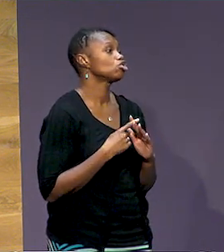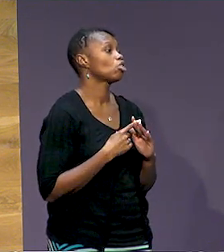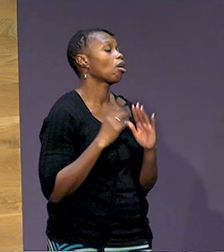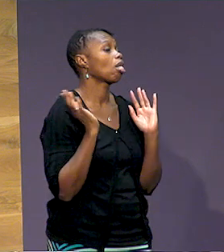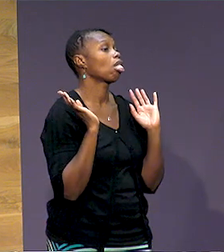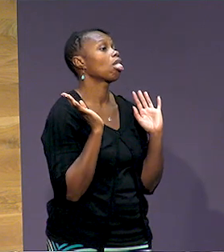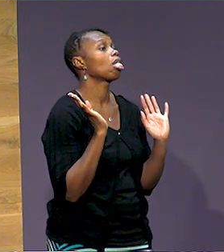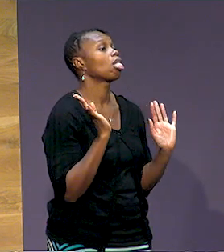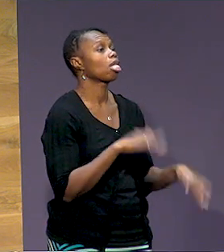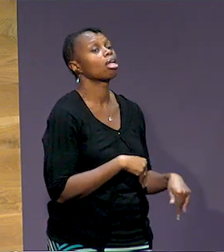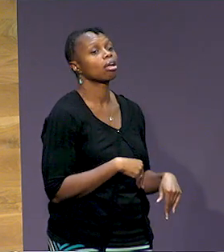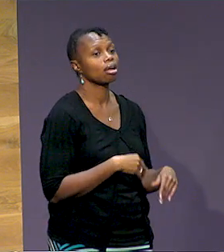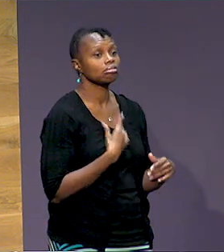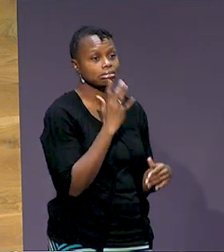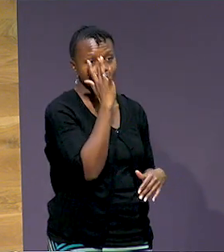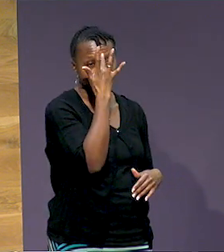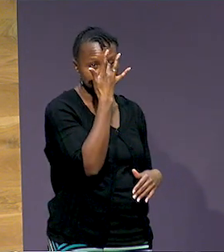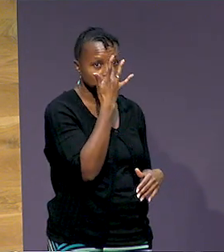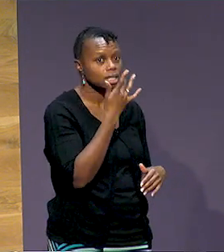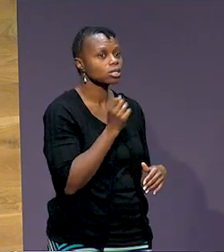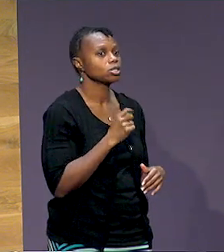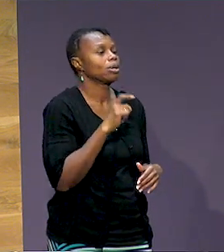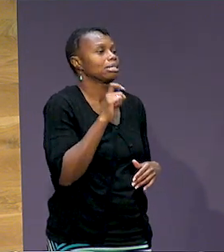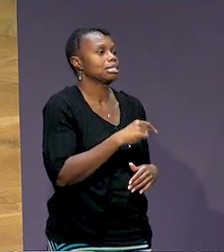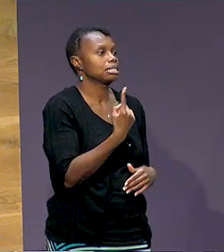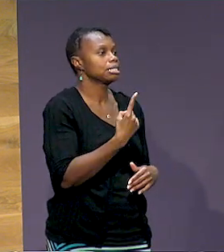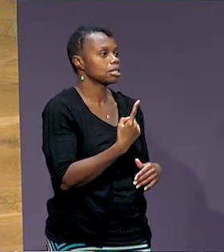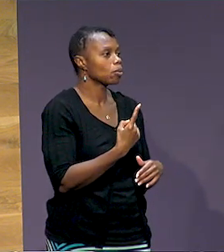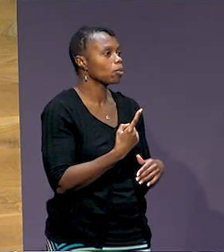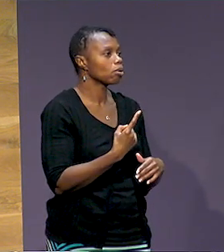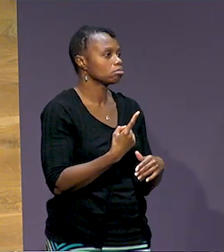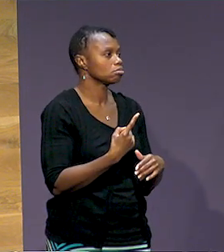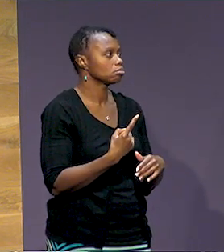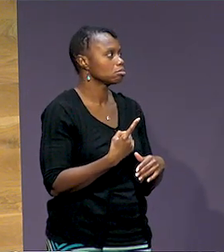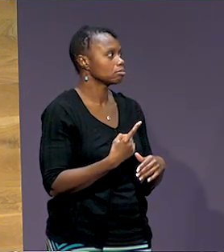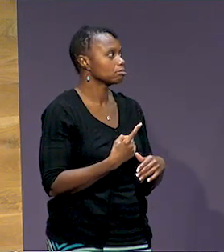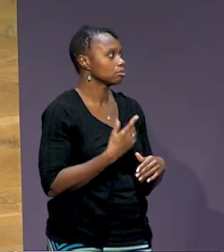on. And so I needed some accountability. So I had